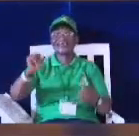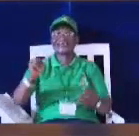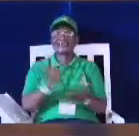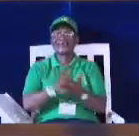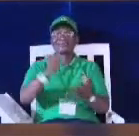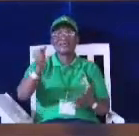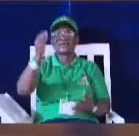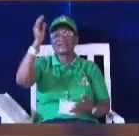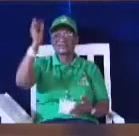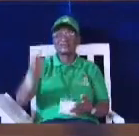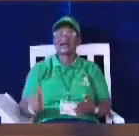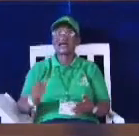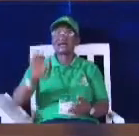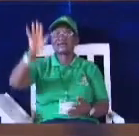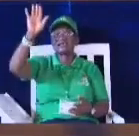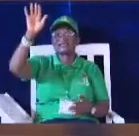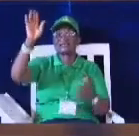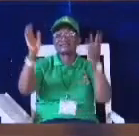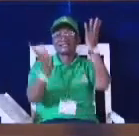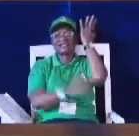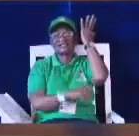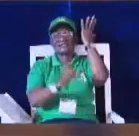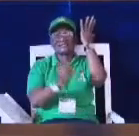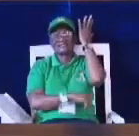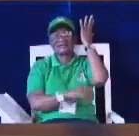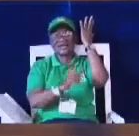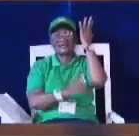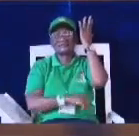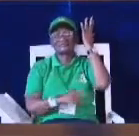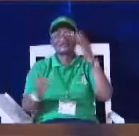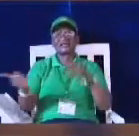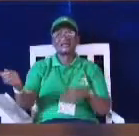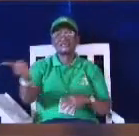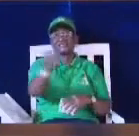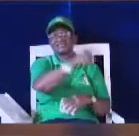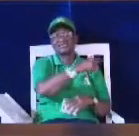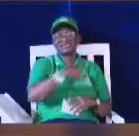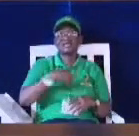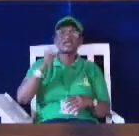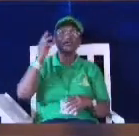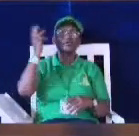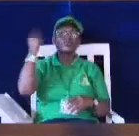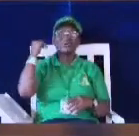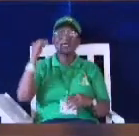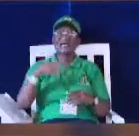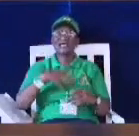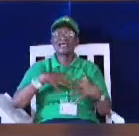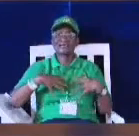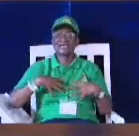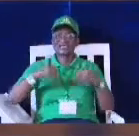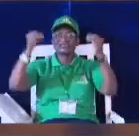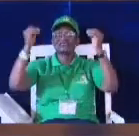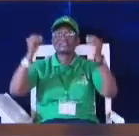by his stripes. You were healed.